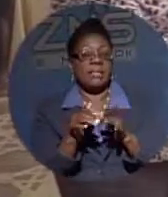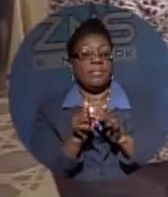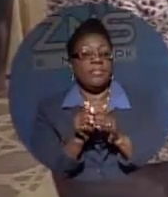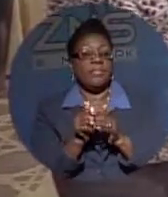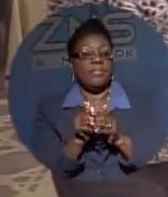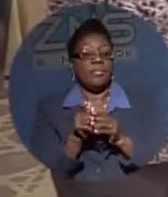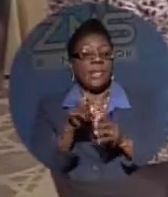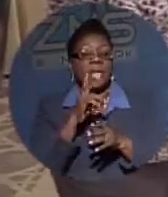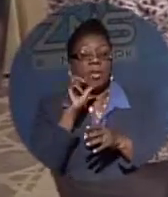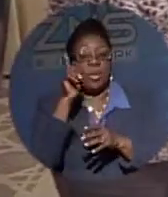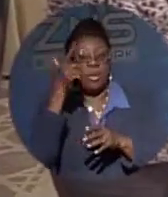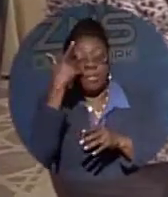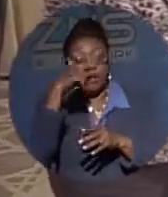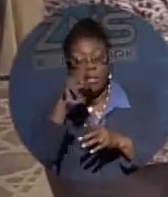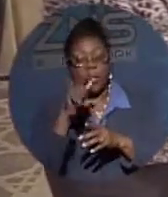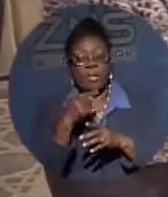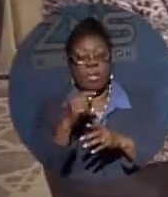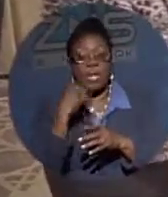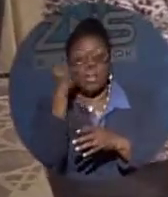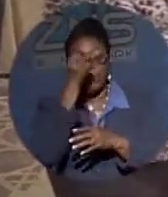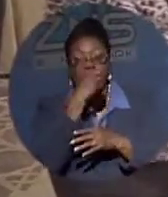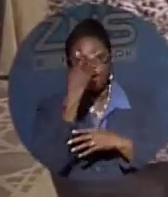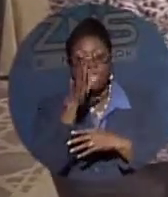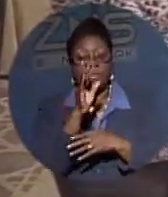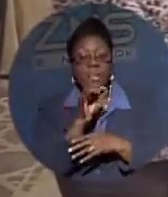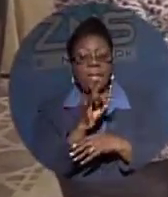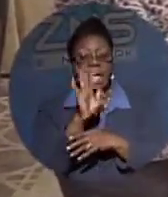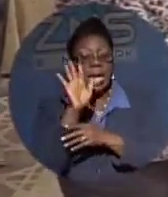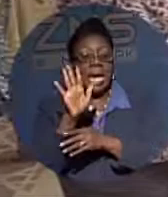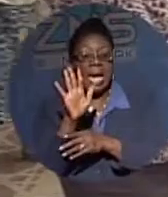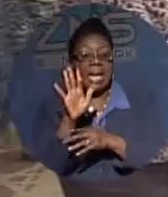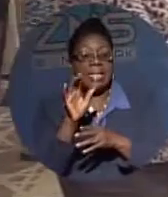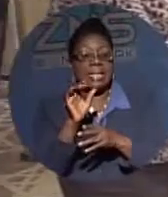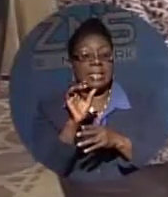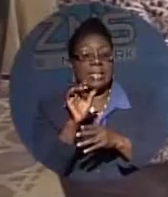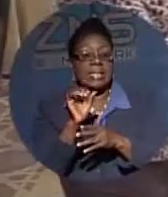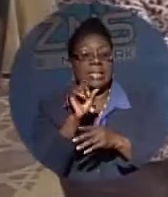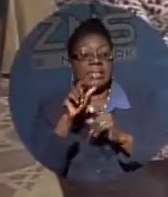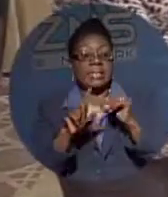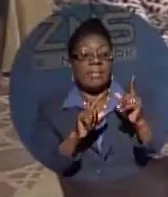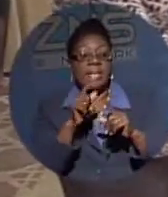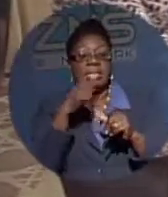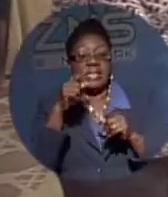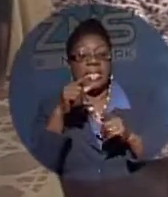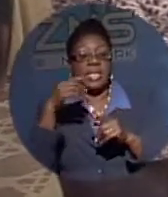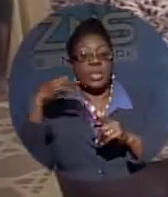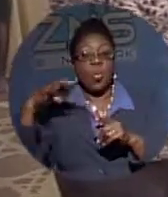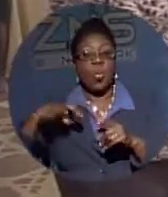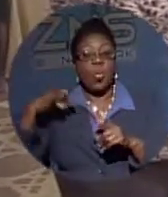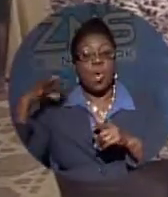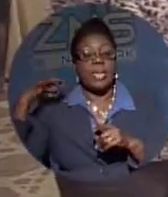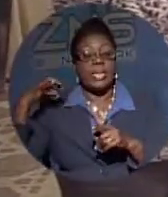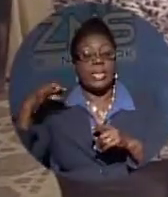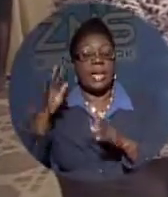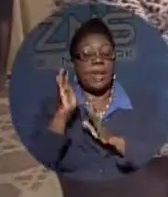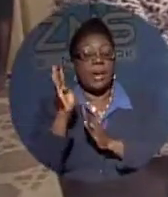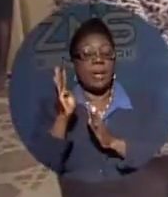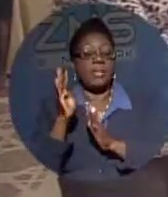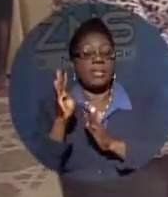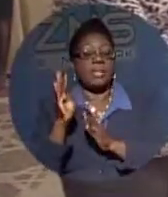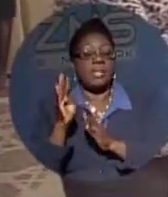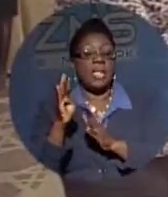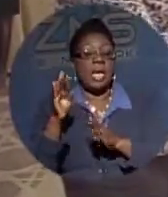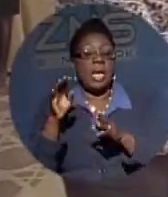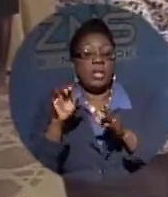www.bahamas.gov.bs and you look for the beautiful hand symbol that says Volunteer Bahamas. You click on Register Now and